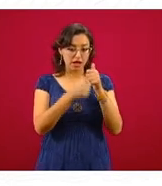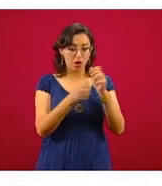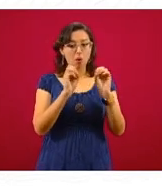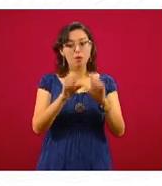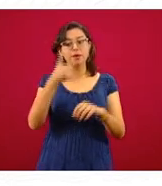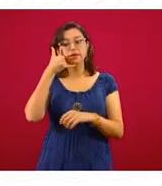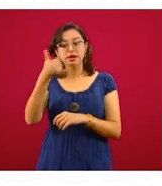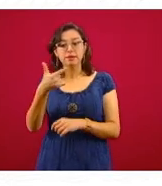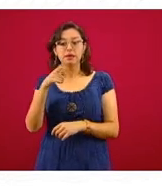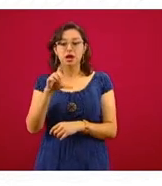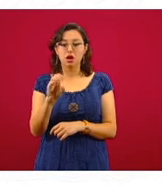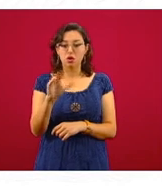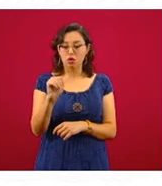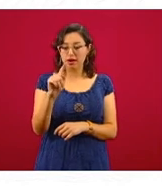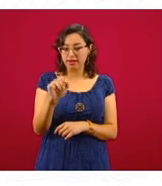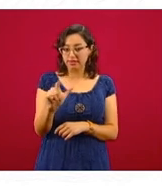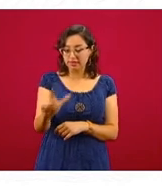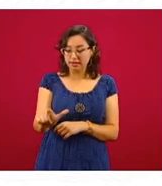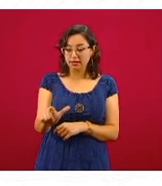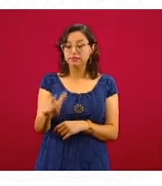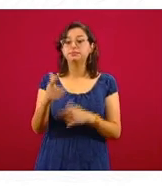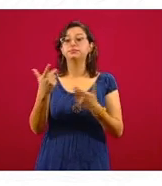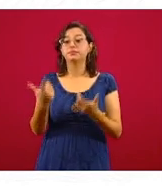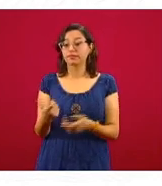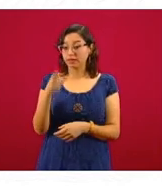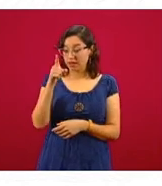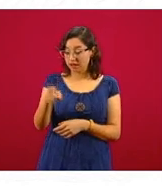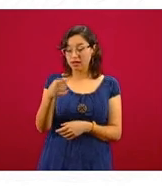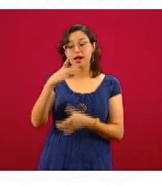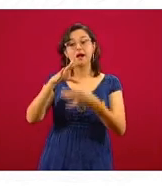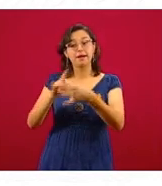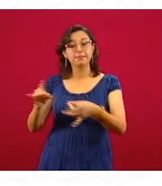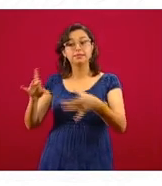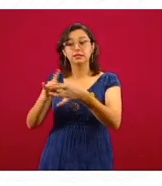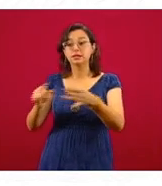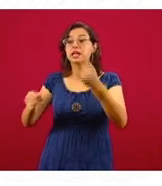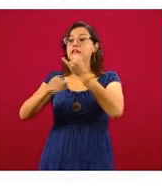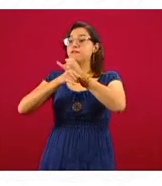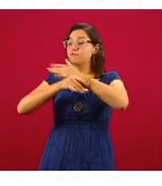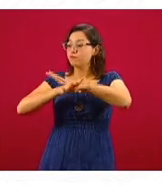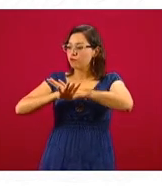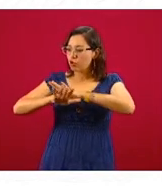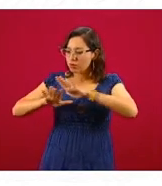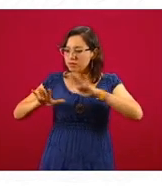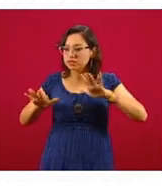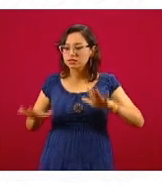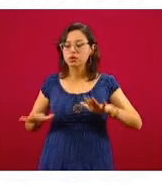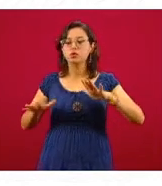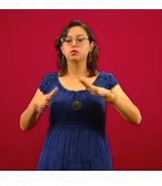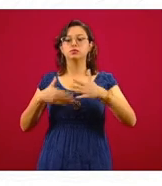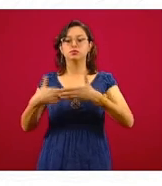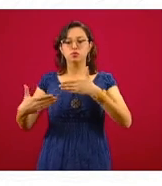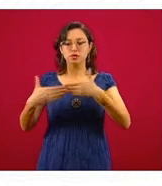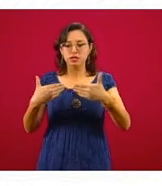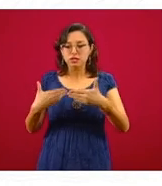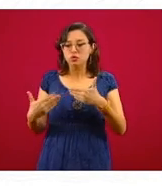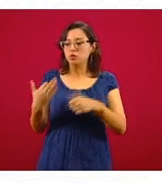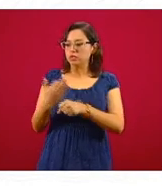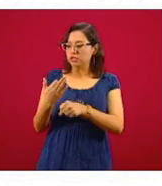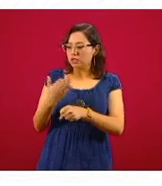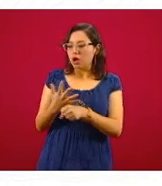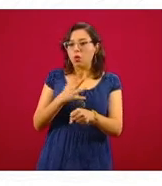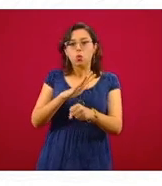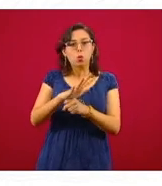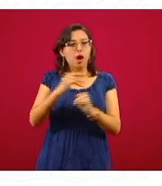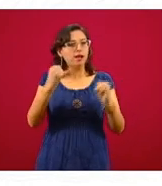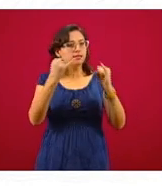Locatel. to Locatel. Y Locatel va a tener There, la you are going to información get en tiempo information real updated actualizada in real de time cuáles son los so that you can know institutos